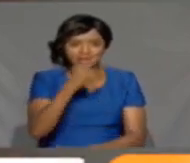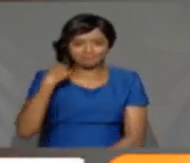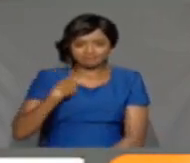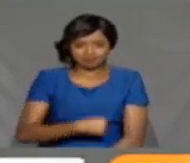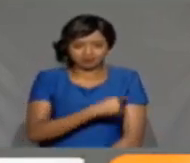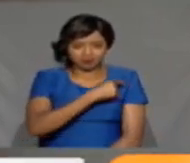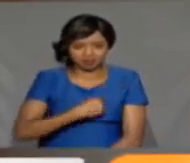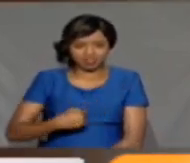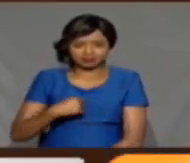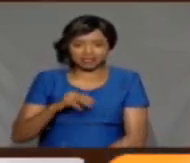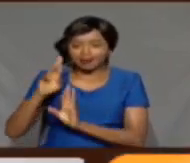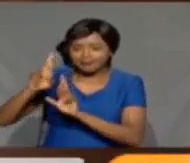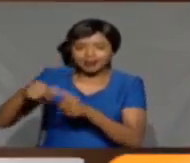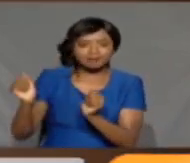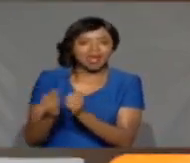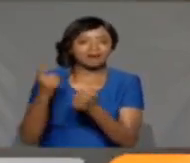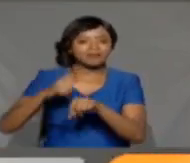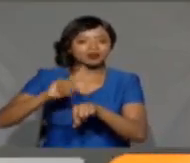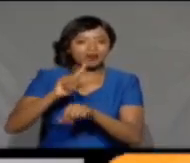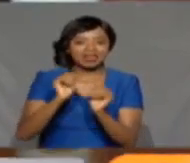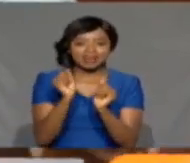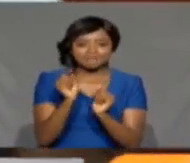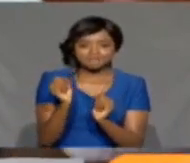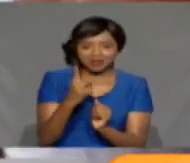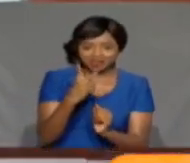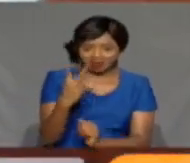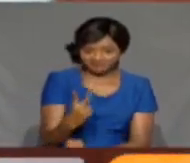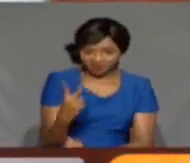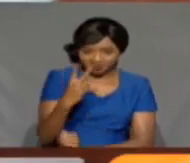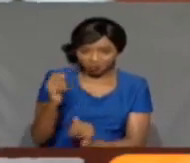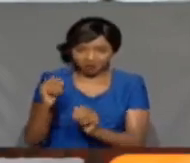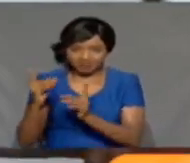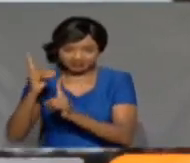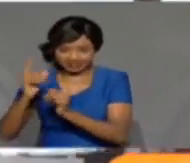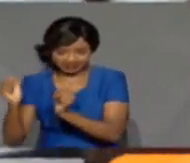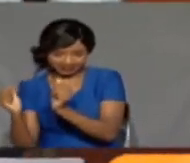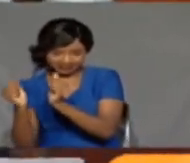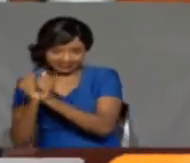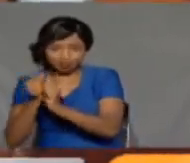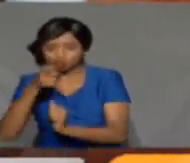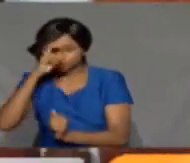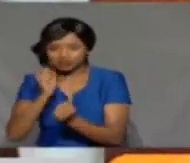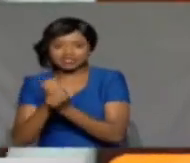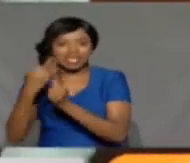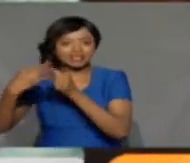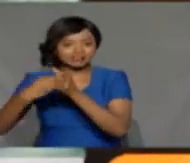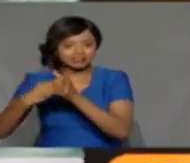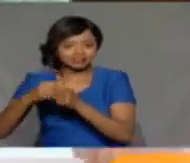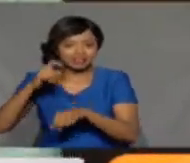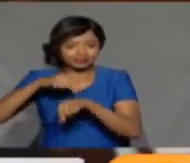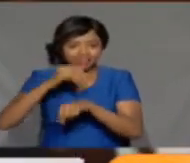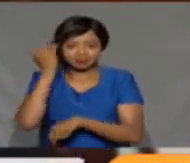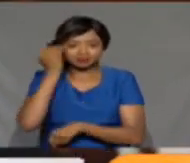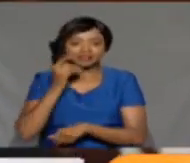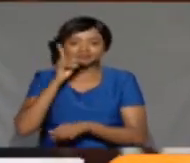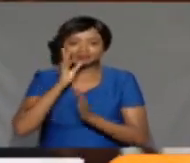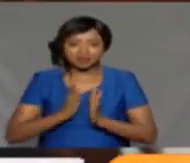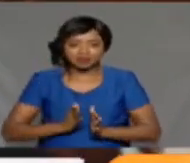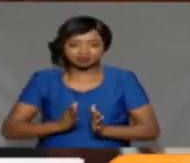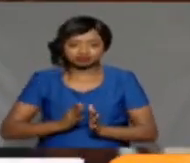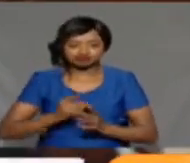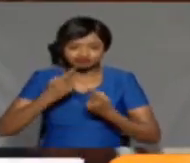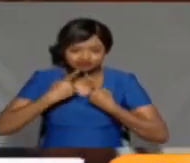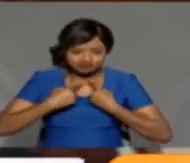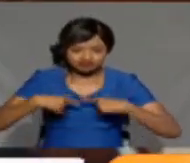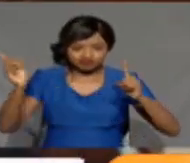an incident which occurred on the 10th of February 2018. Magistrate Martha Mutuku, before handing out the sentence, said the complainant was traumatized